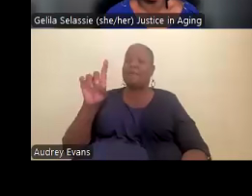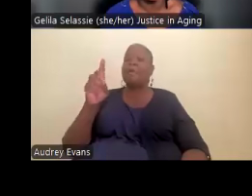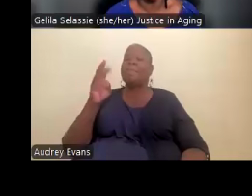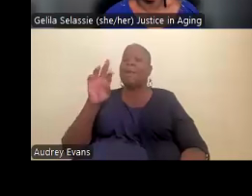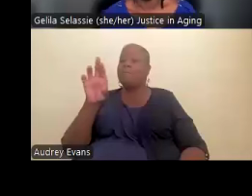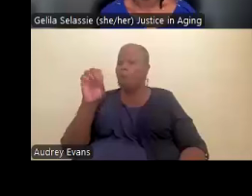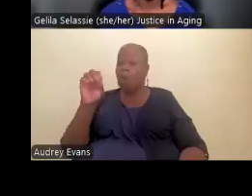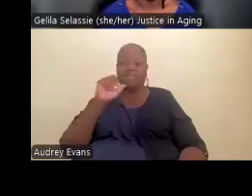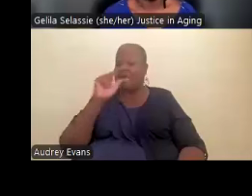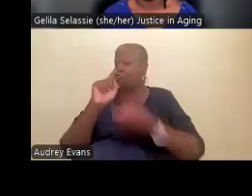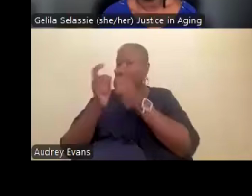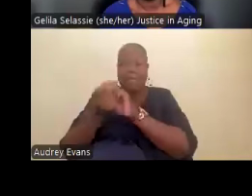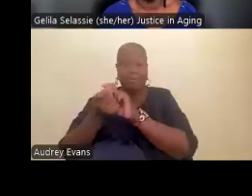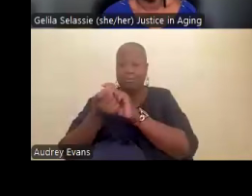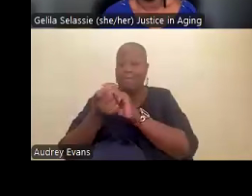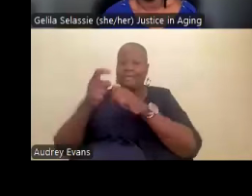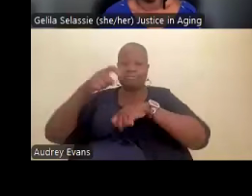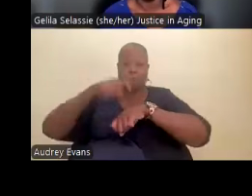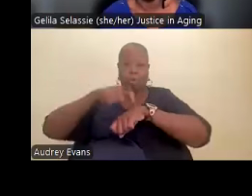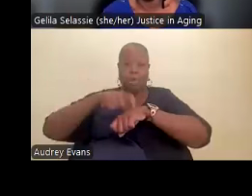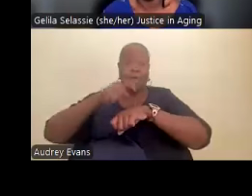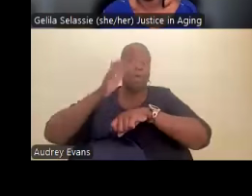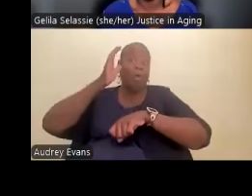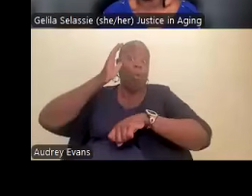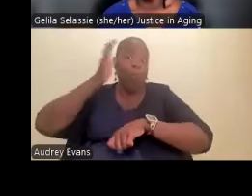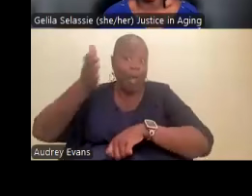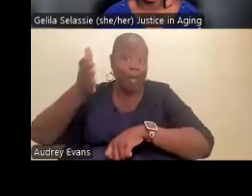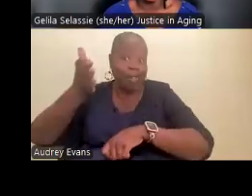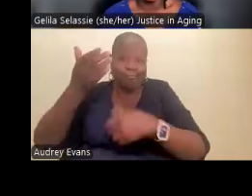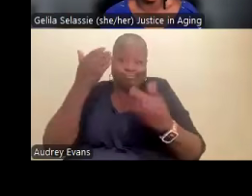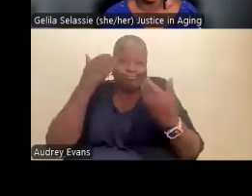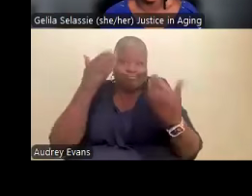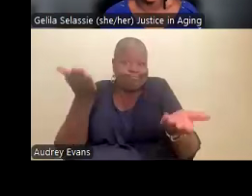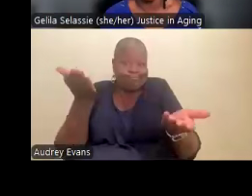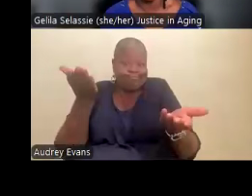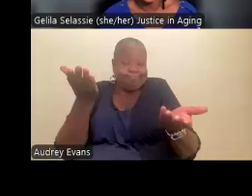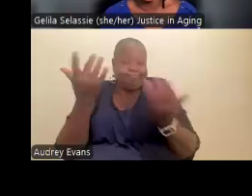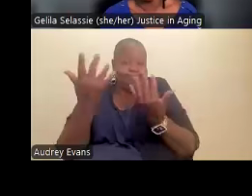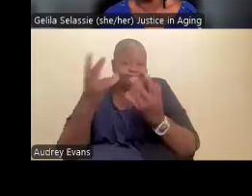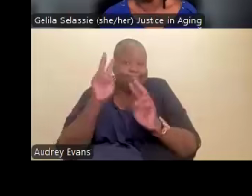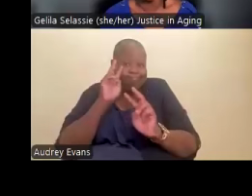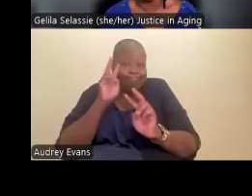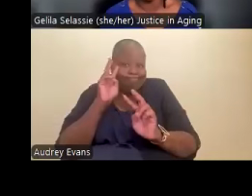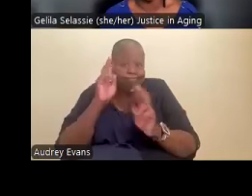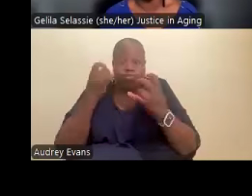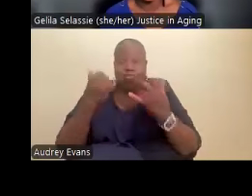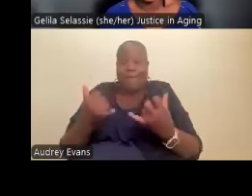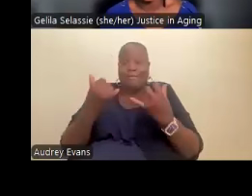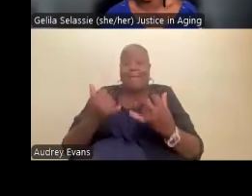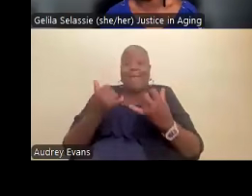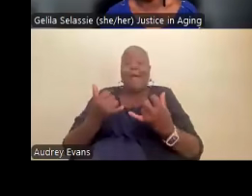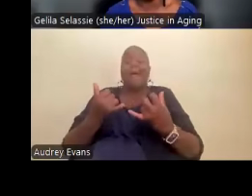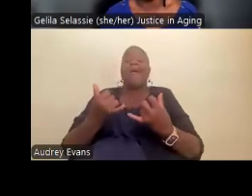moment. Whether it does just depends on a lot of factors that we really can't predict right now. So as of this moment, we're